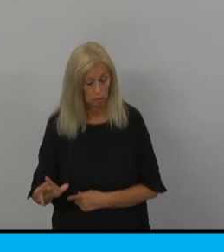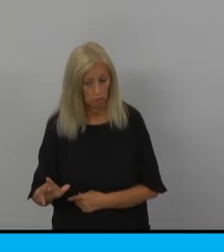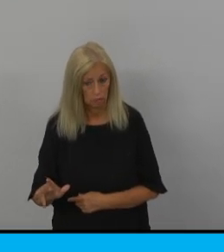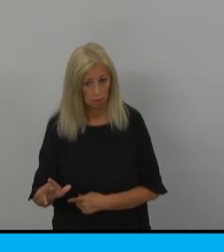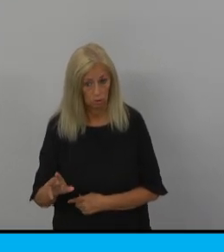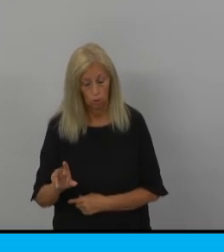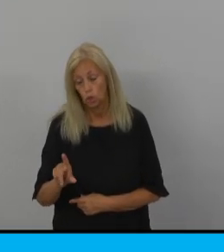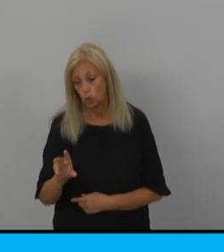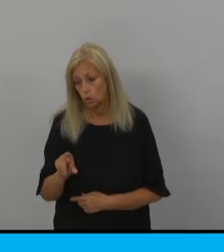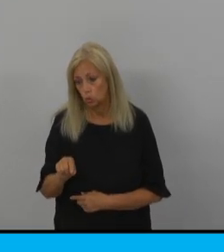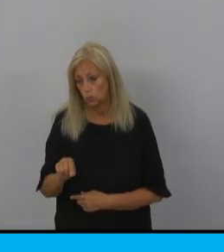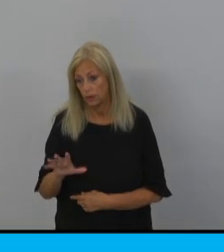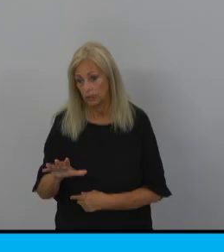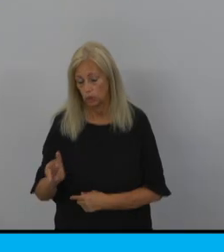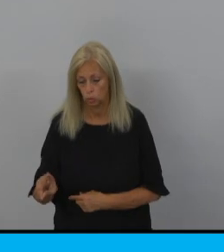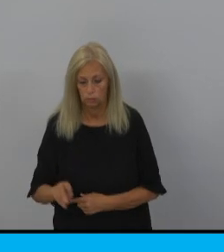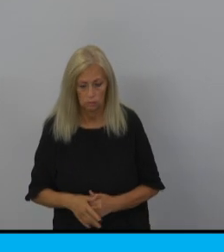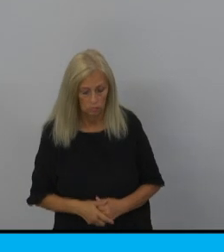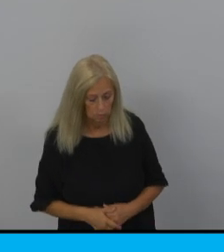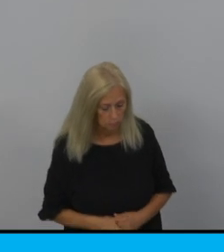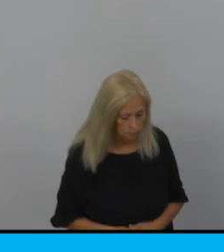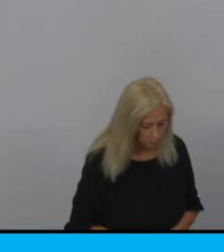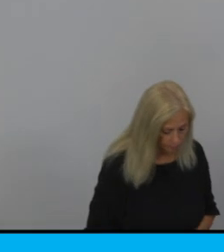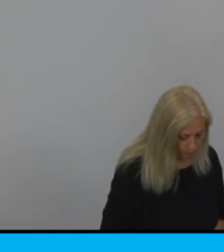or 2052.